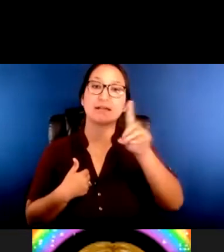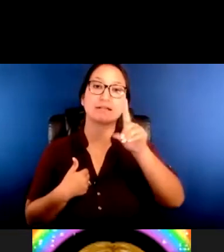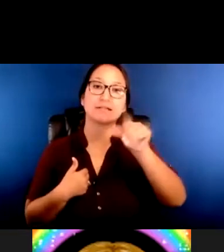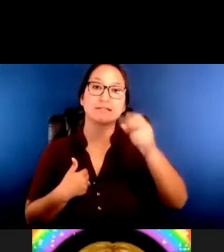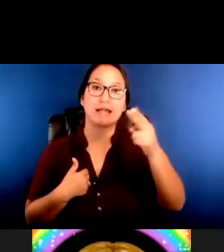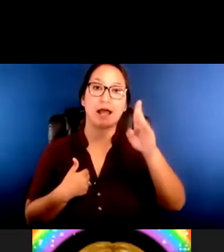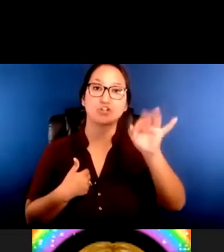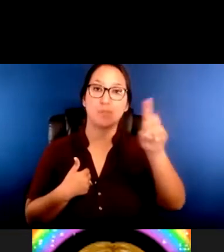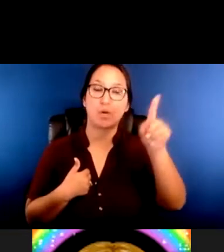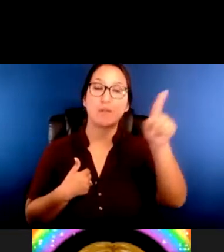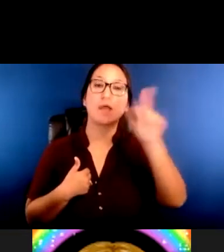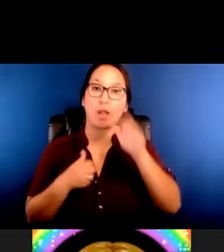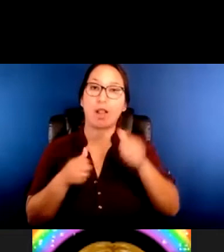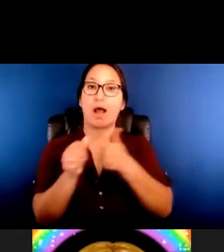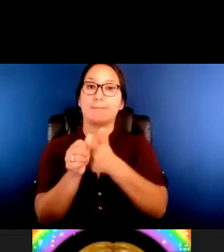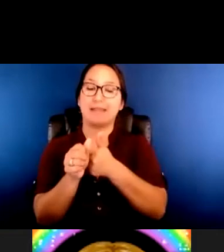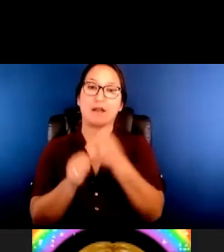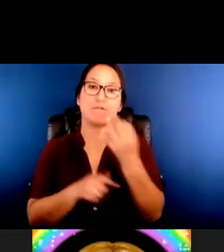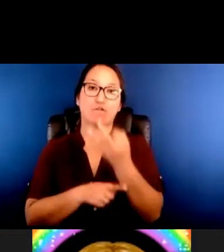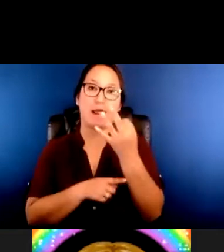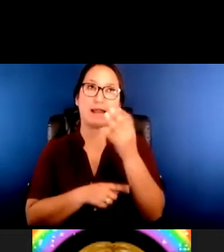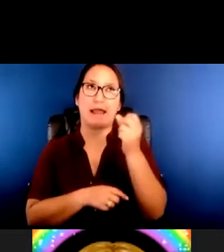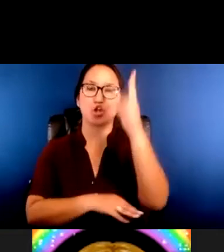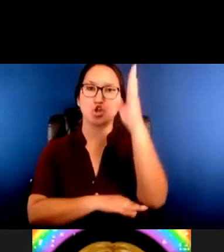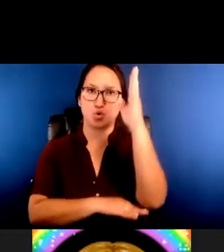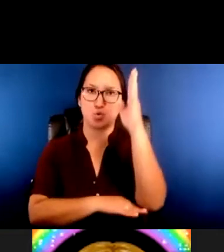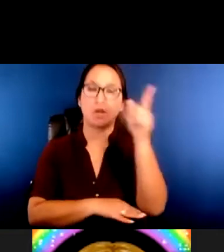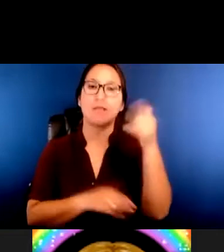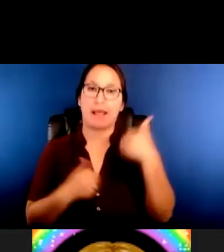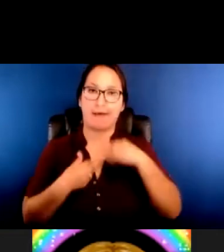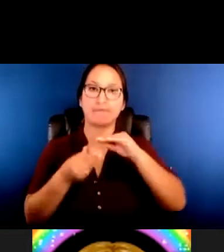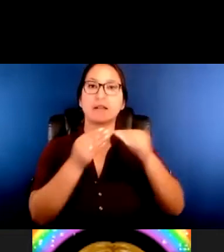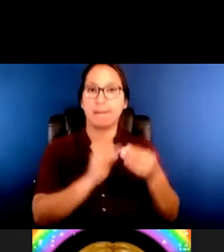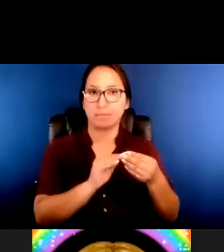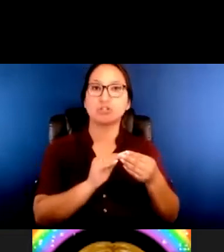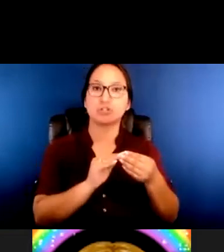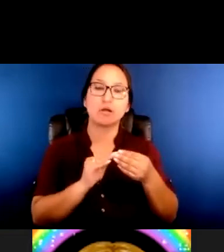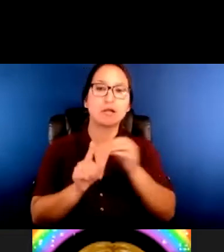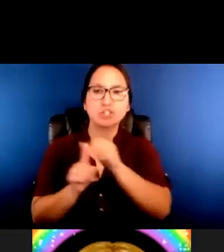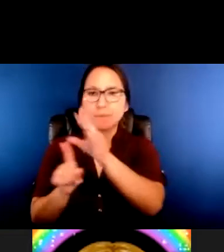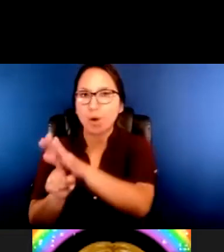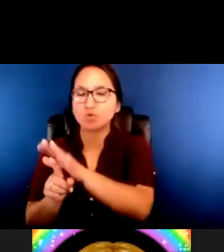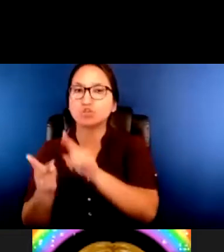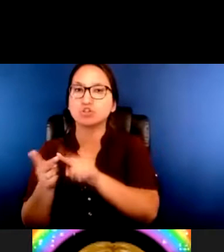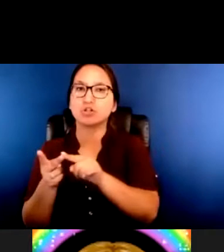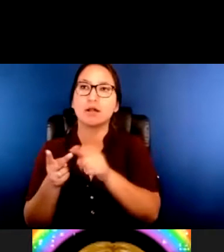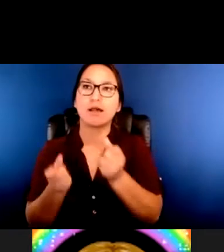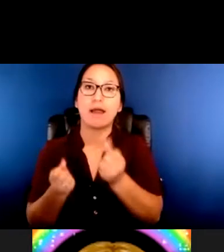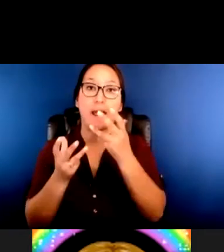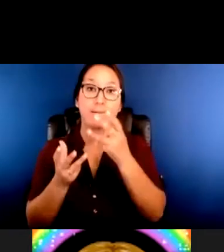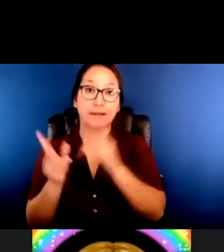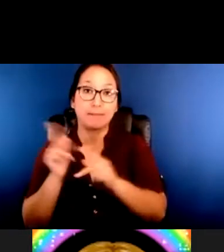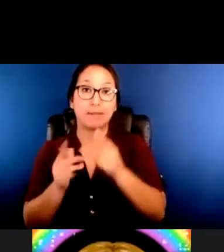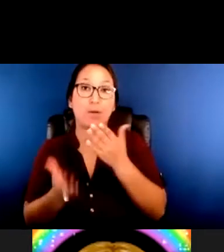and it has both running numbers and numbers for that week. It talks about exposures, the number of students, or the number of people who may have had positive